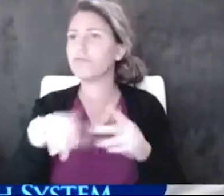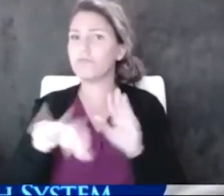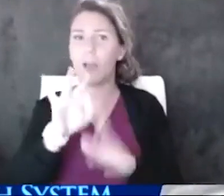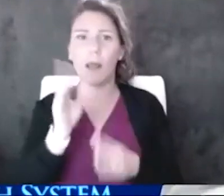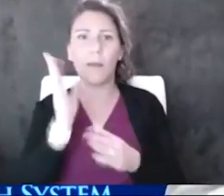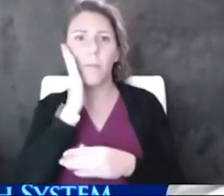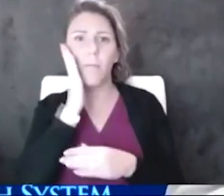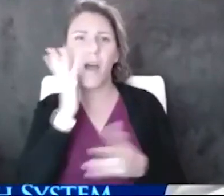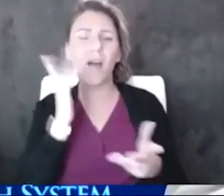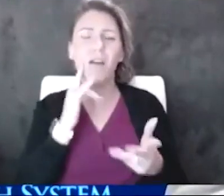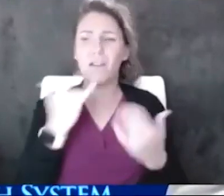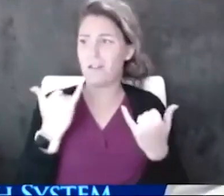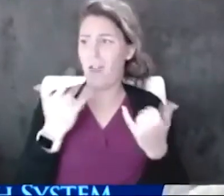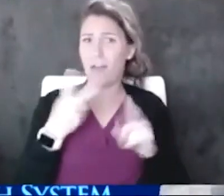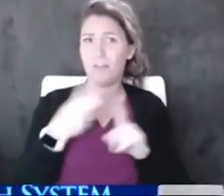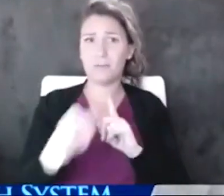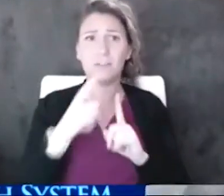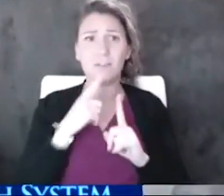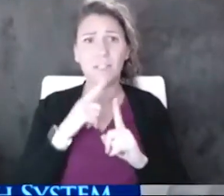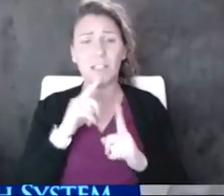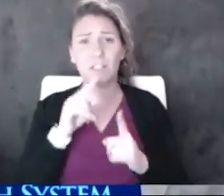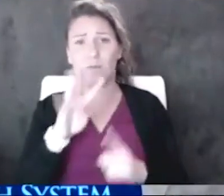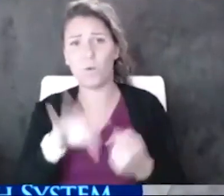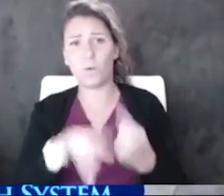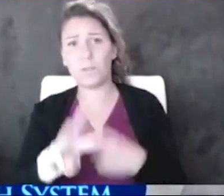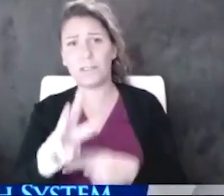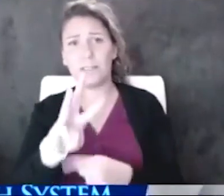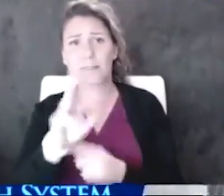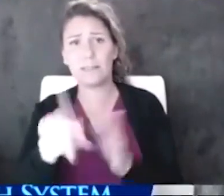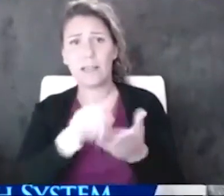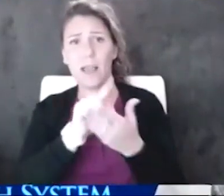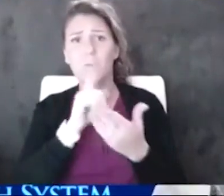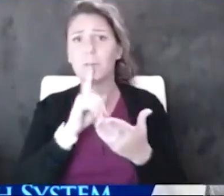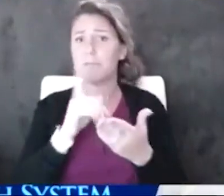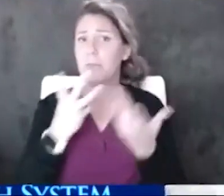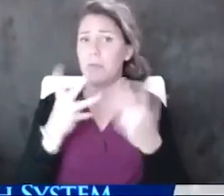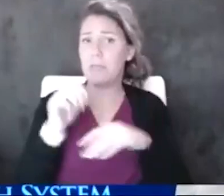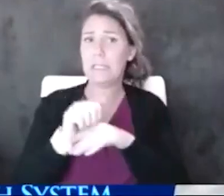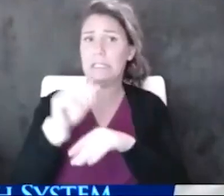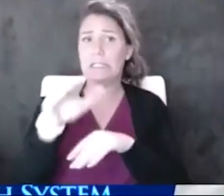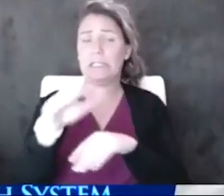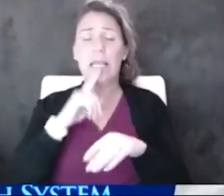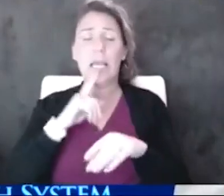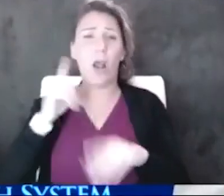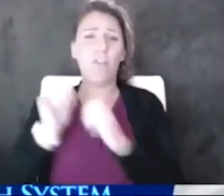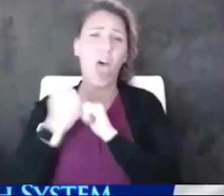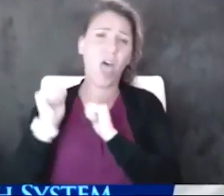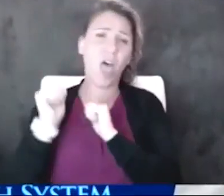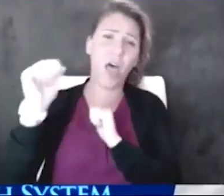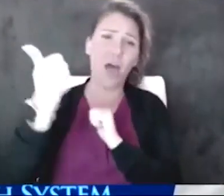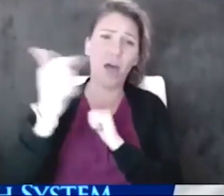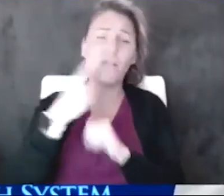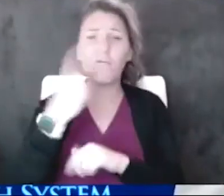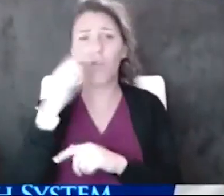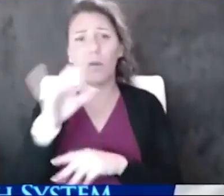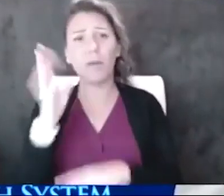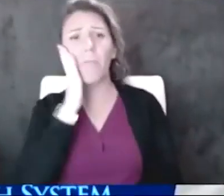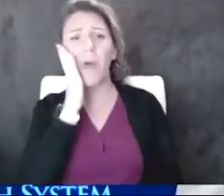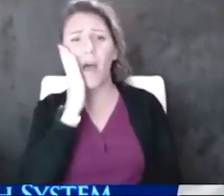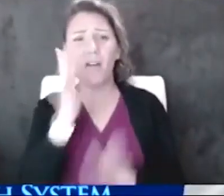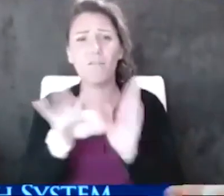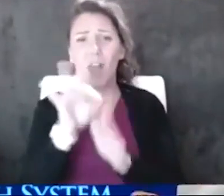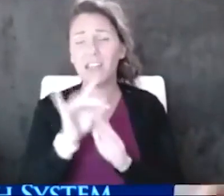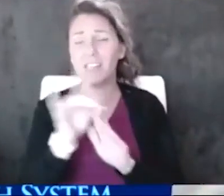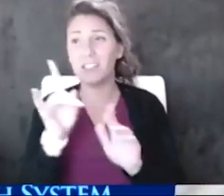hours. Well, that's a delay in care. And you may be sending that patient way away in order to find a bed, which is away from their family and friends and the people